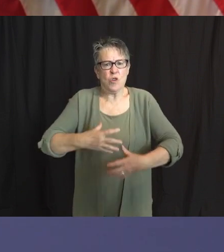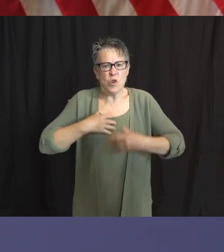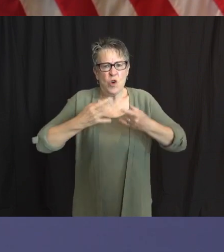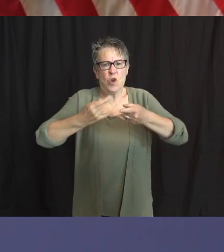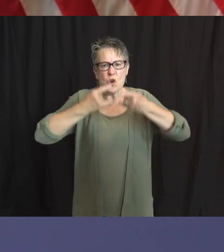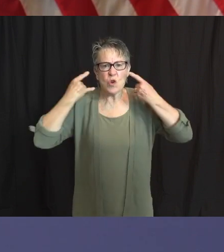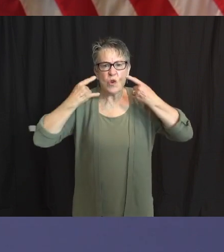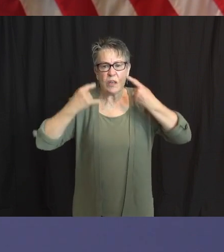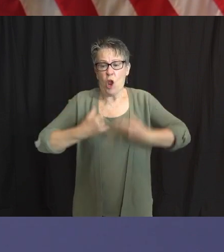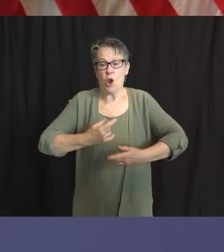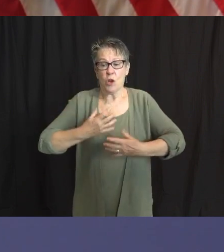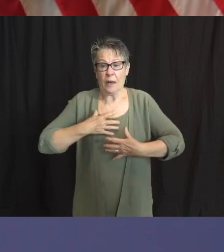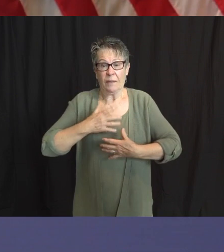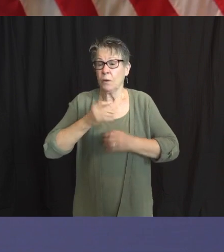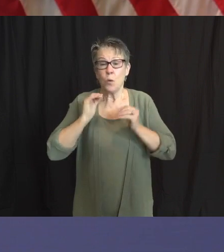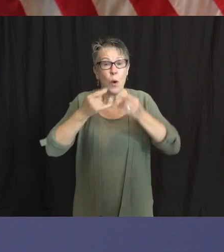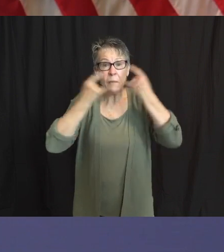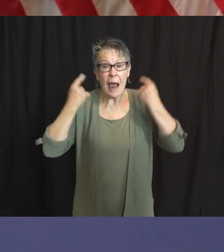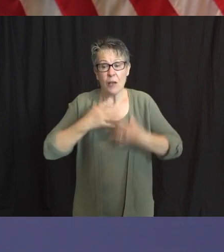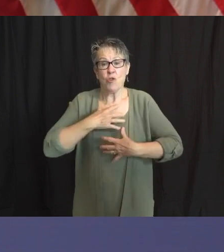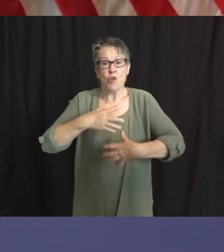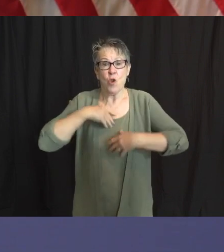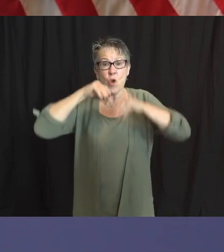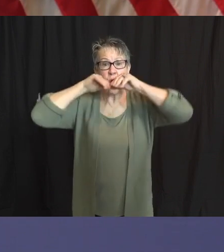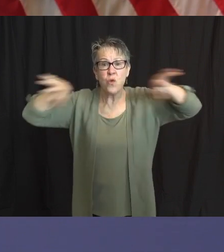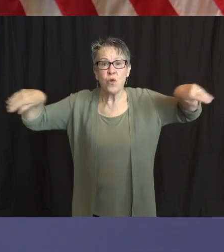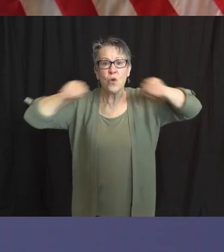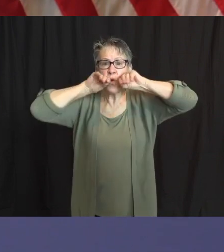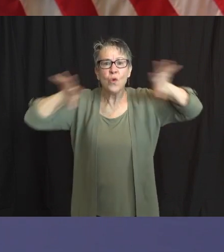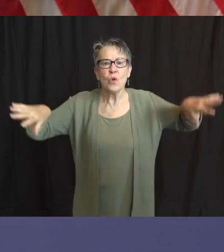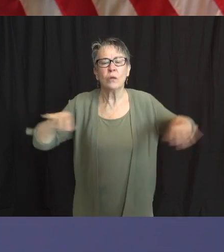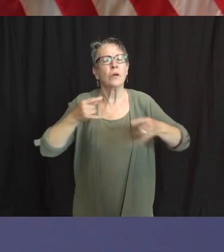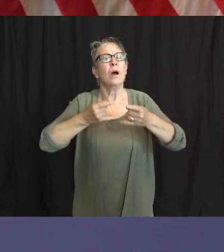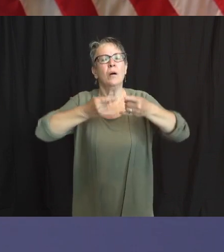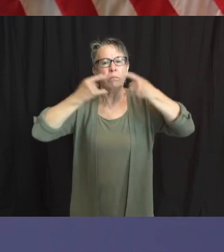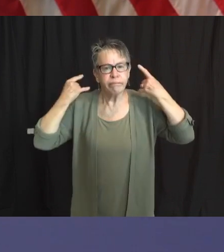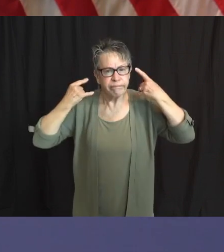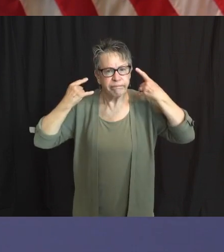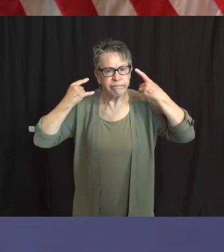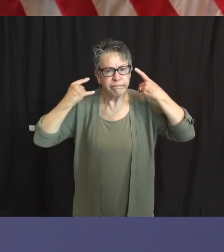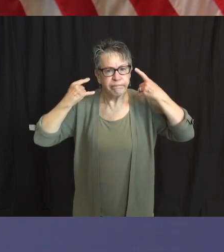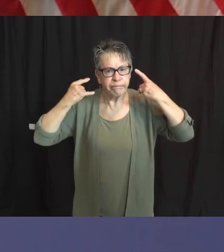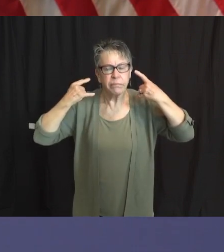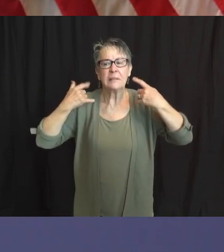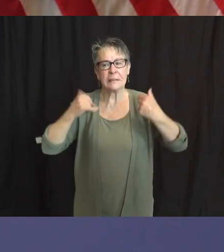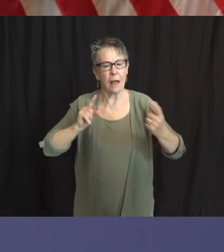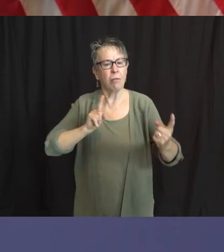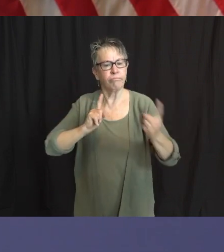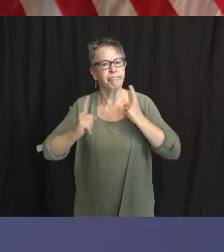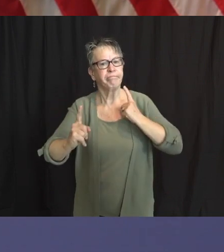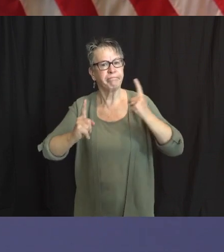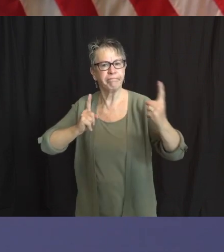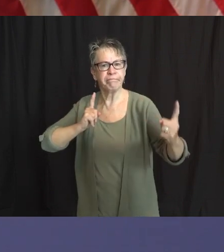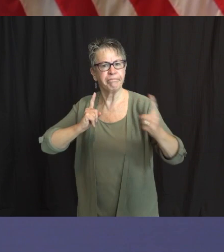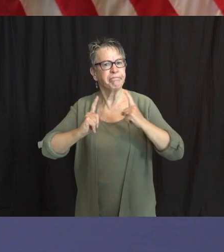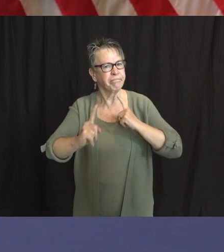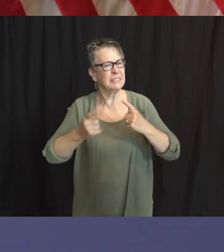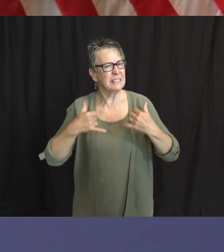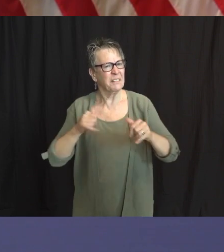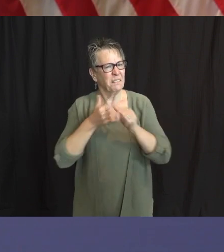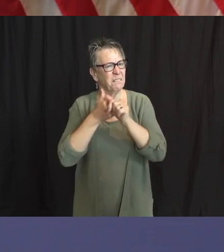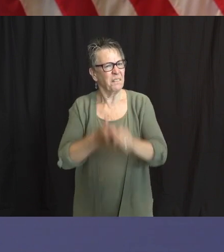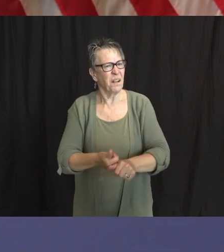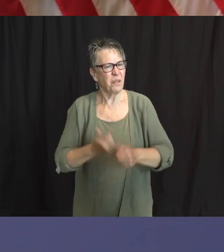couple of Sundays ago, and you're in close proximity with folks. I'd love to see it. Listen, hiking on a trail. Certainly